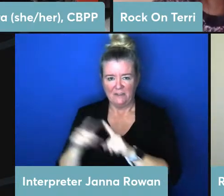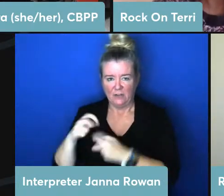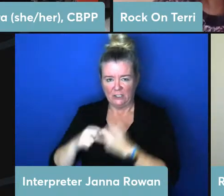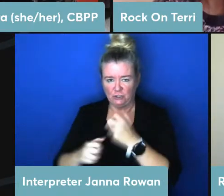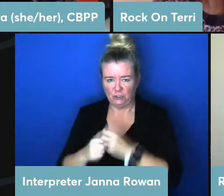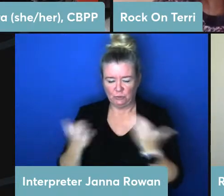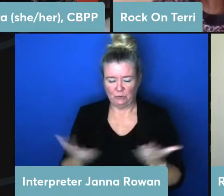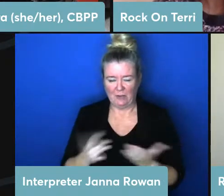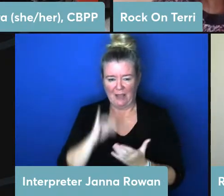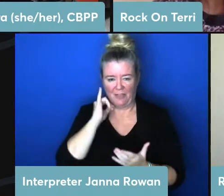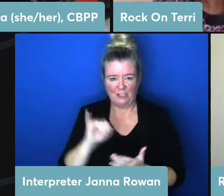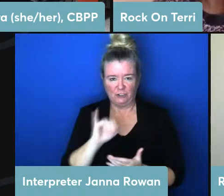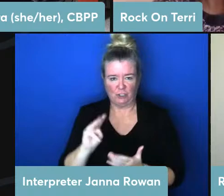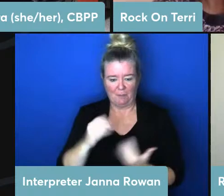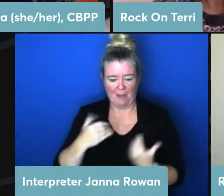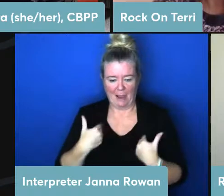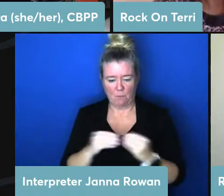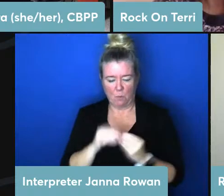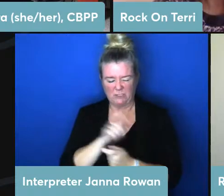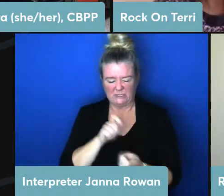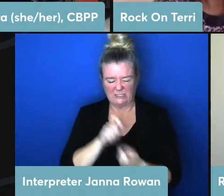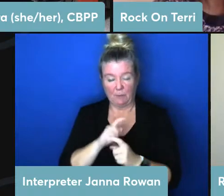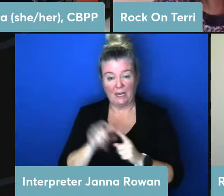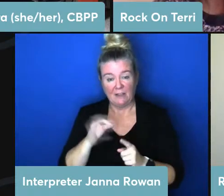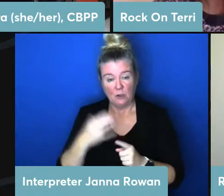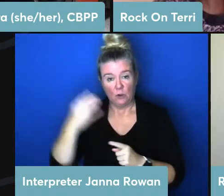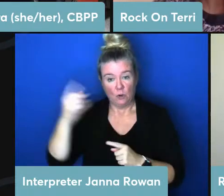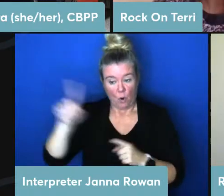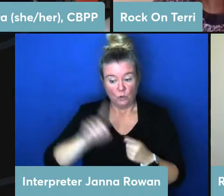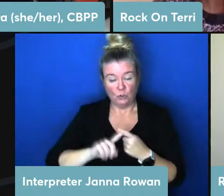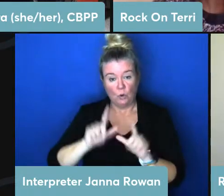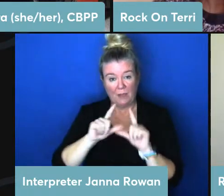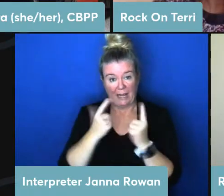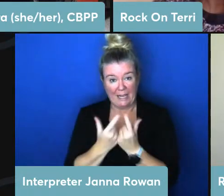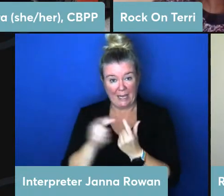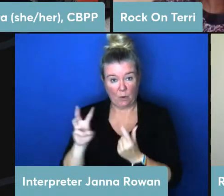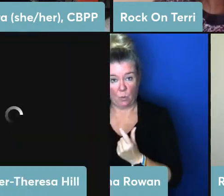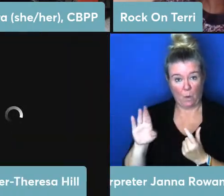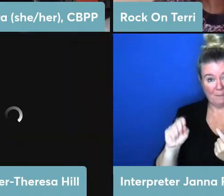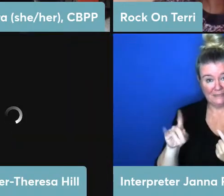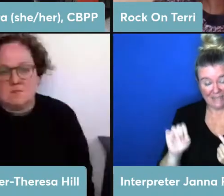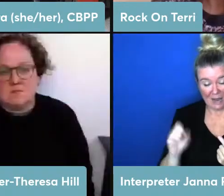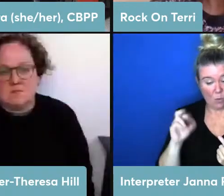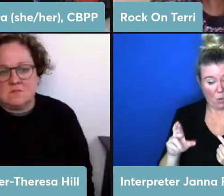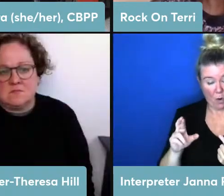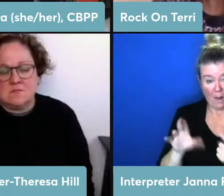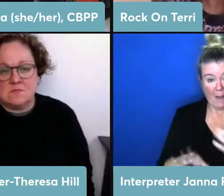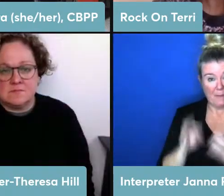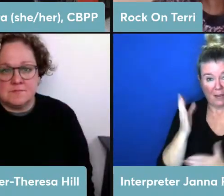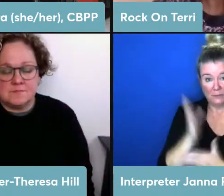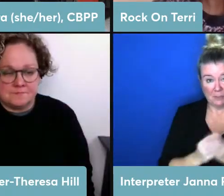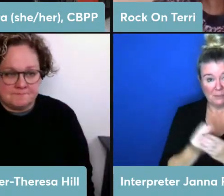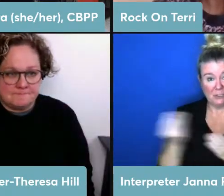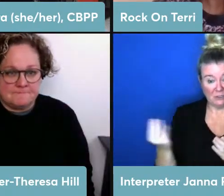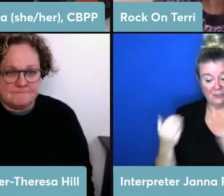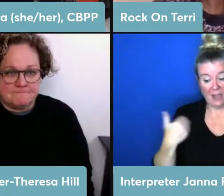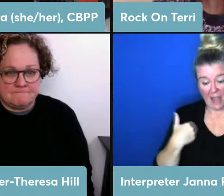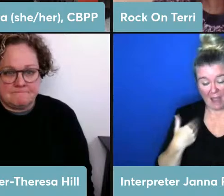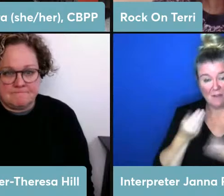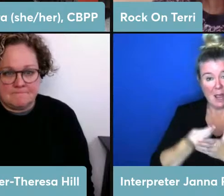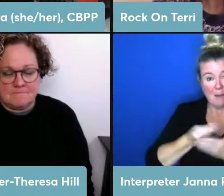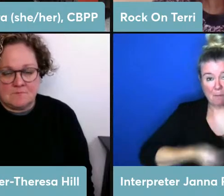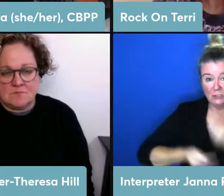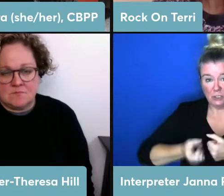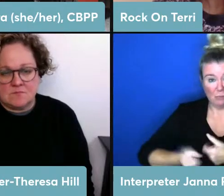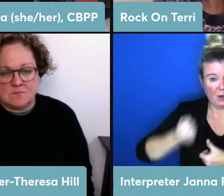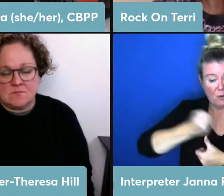believe Jen will have more specific, but even if you go to the League's website or pick up some of the materials, they have budget priorities,